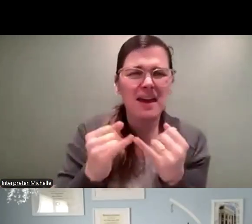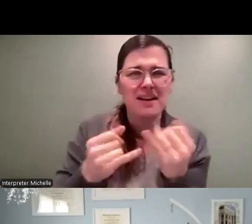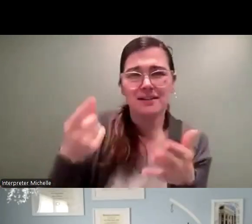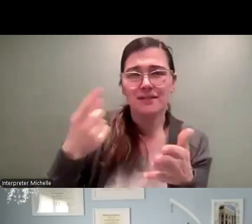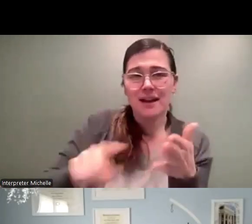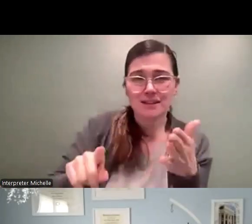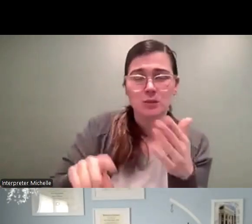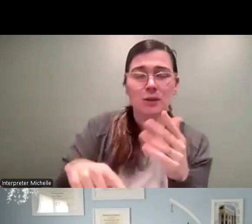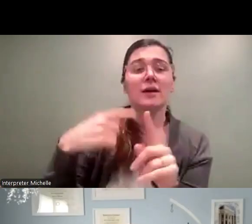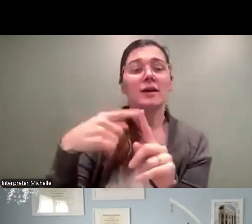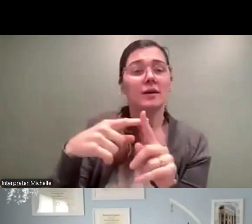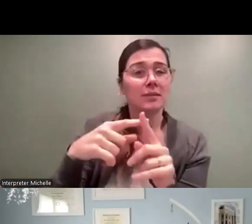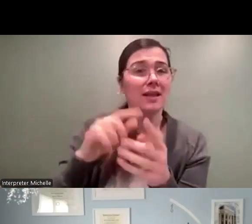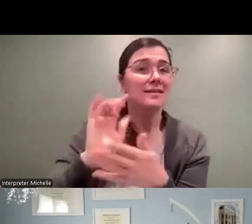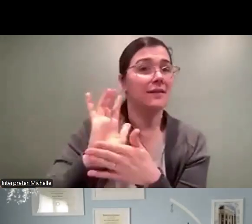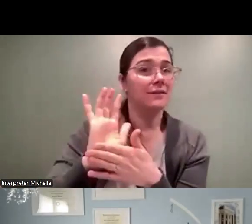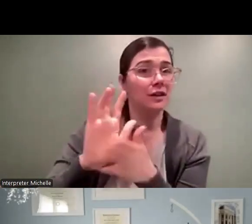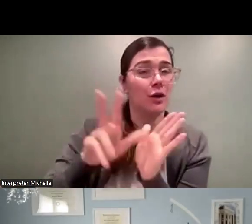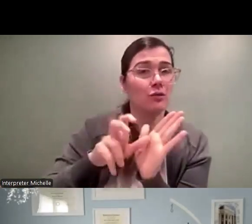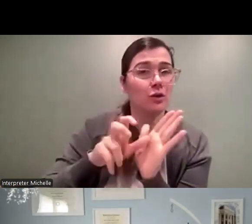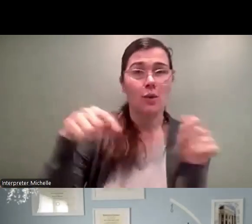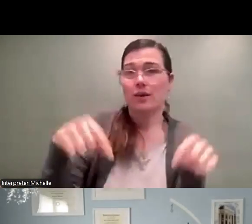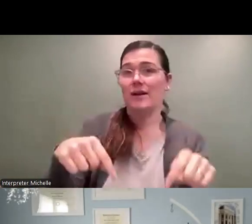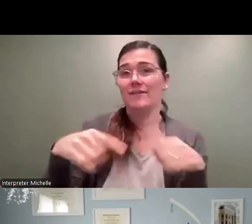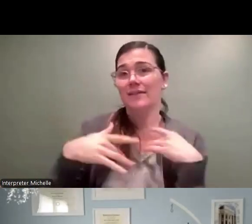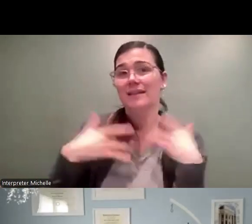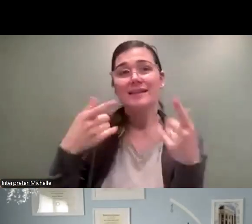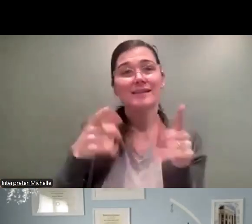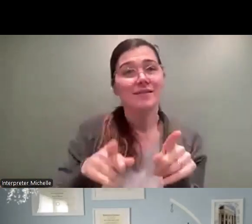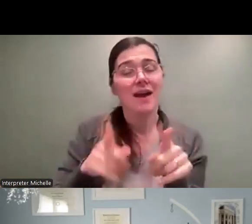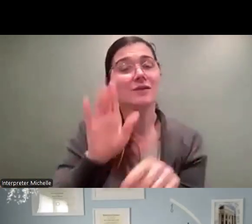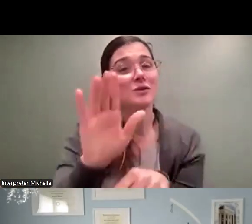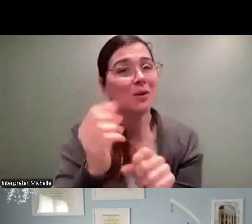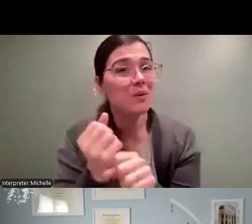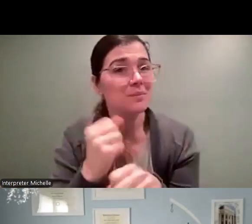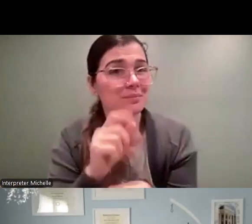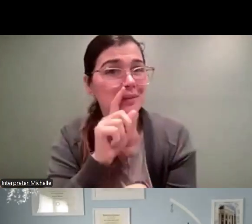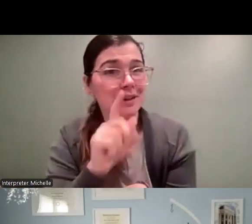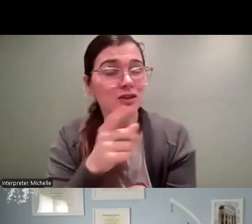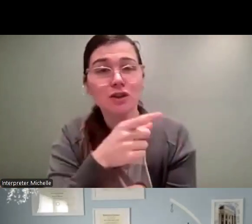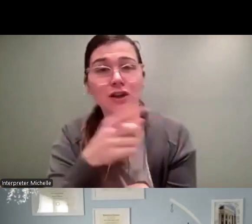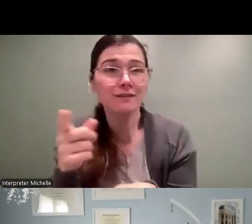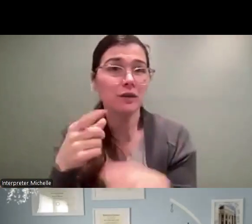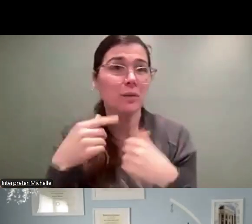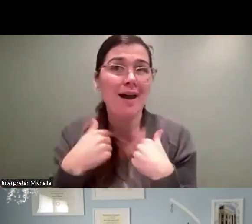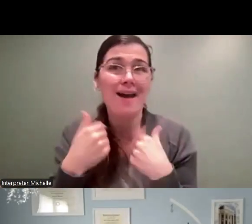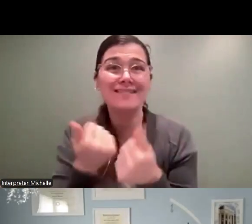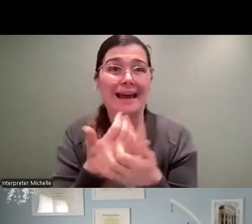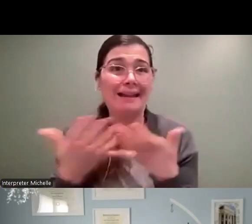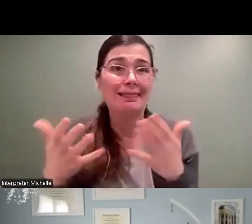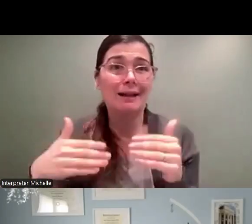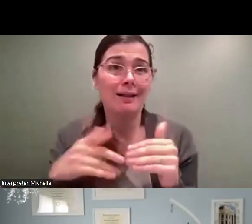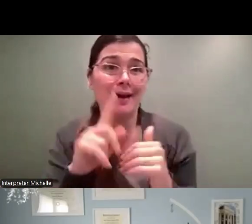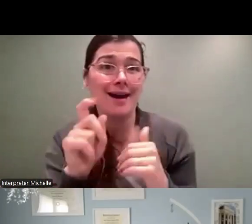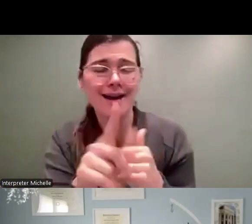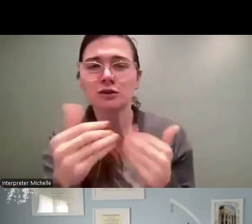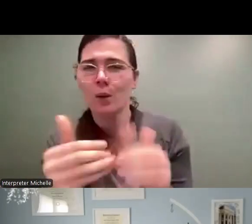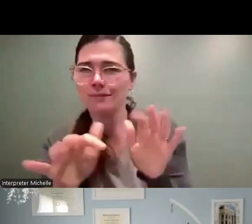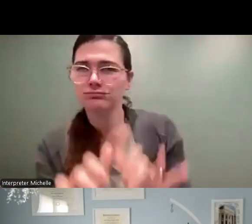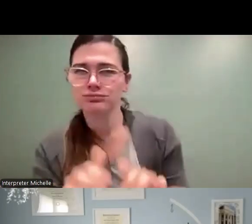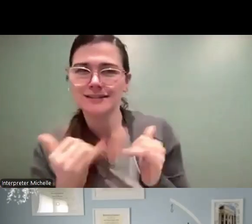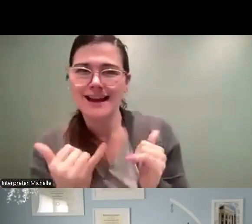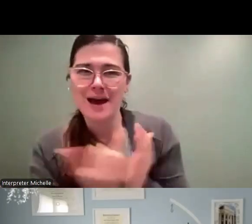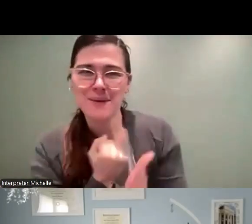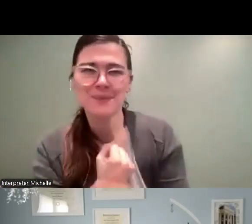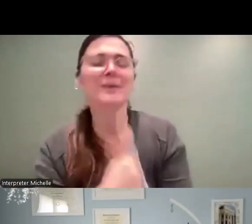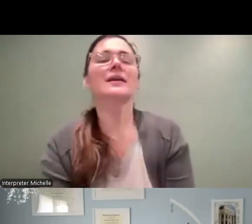video recording of this event. So make sure if you have anything in, you can stick it in this last minute, and I'll make sure that it gets out. I would like to point out as